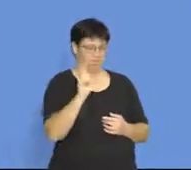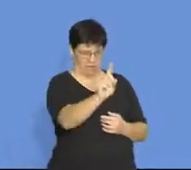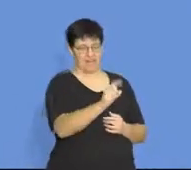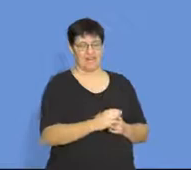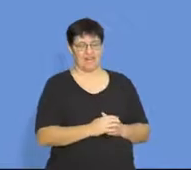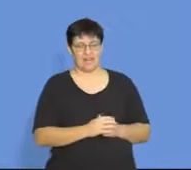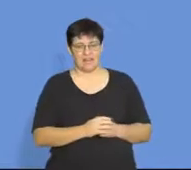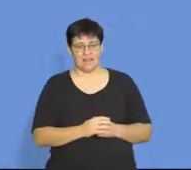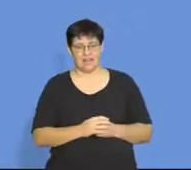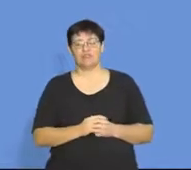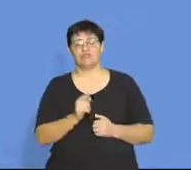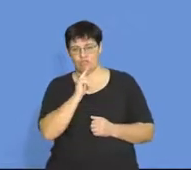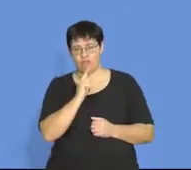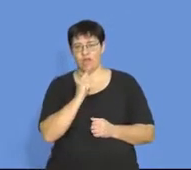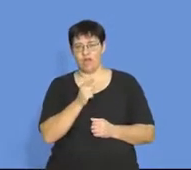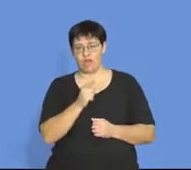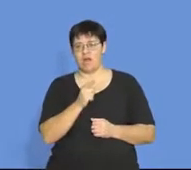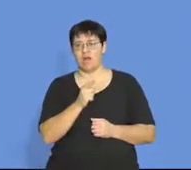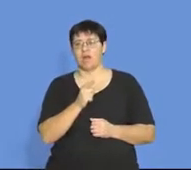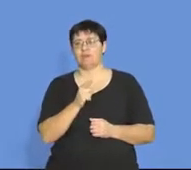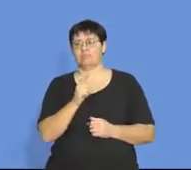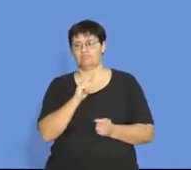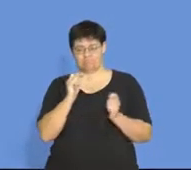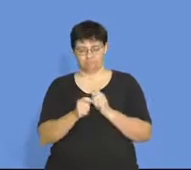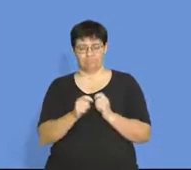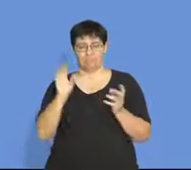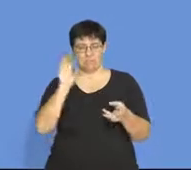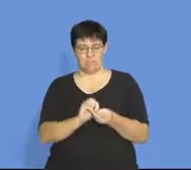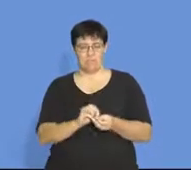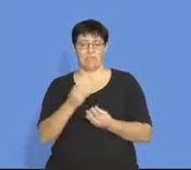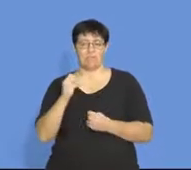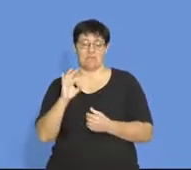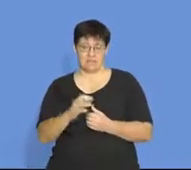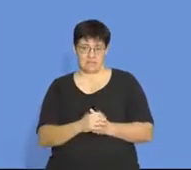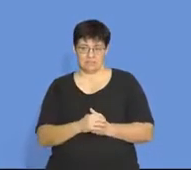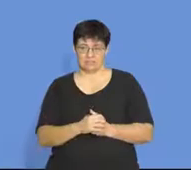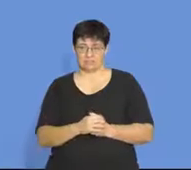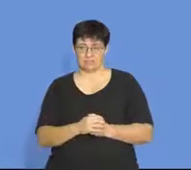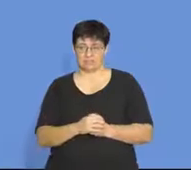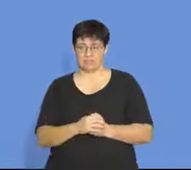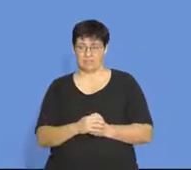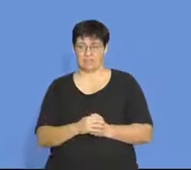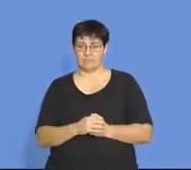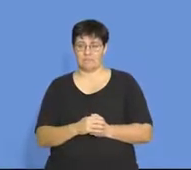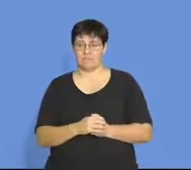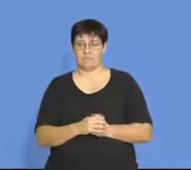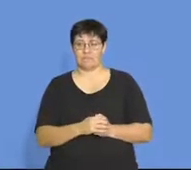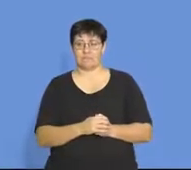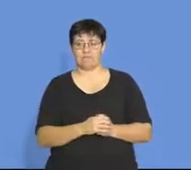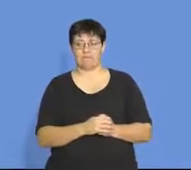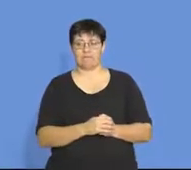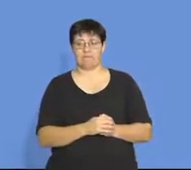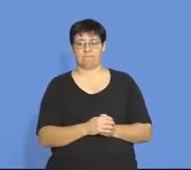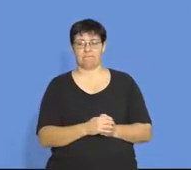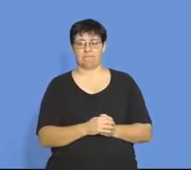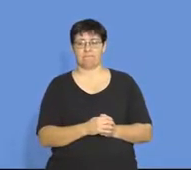1 and make my equation 3. So you label the equation that you're going to form as equation number